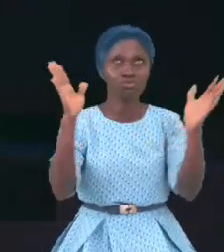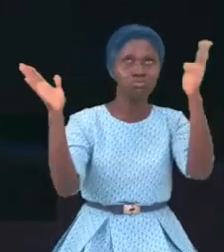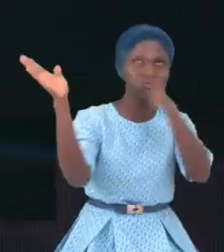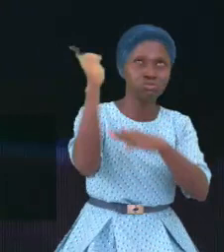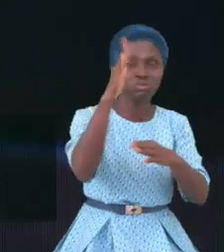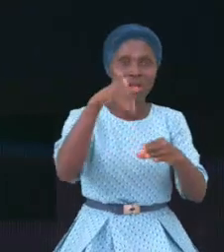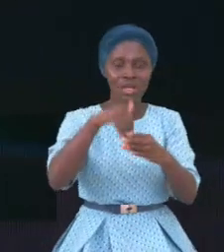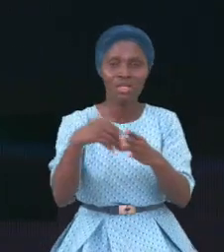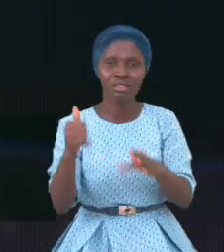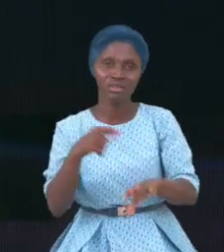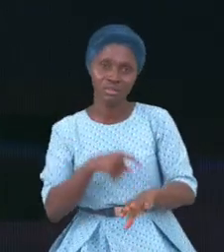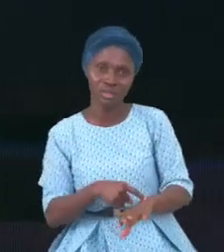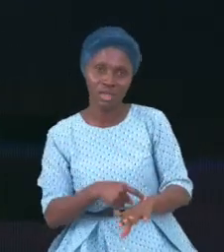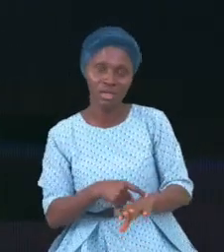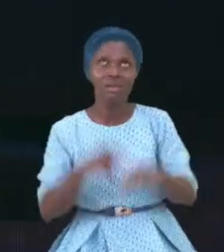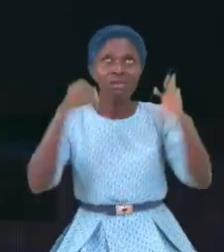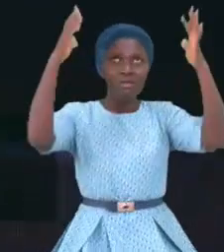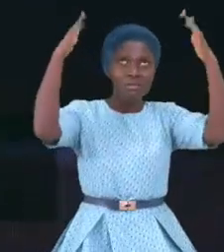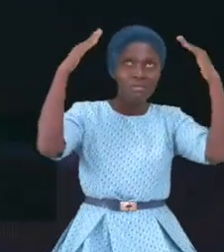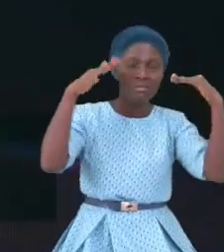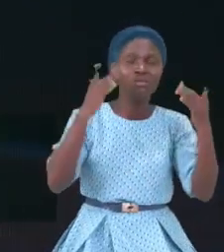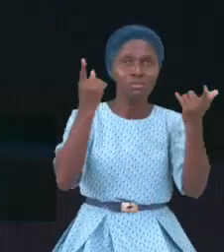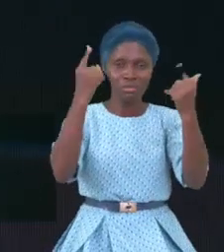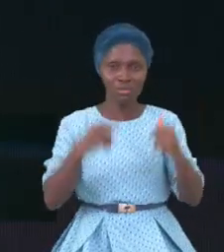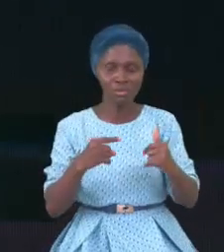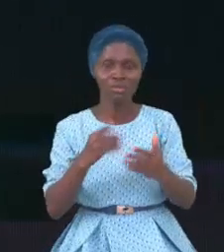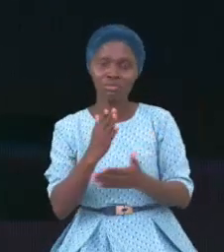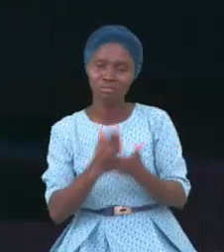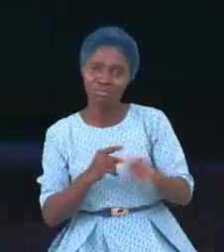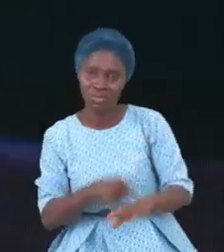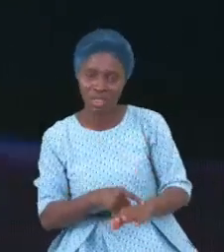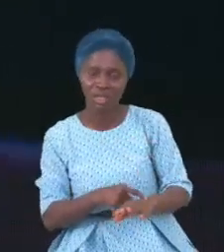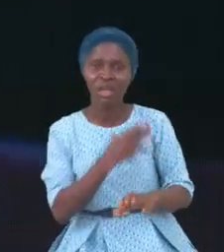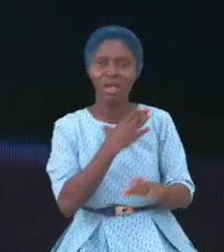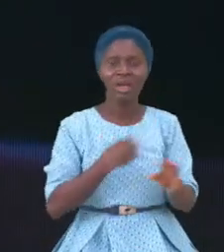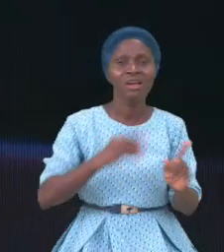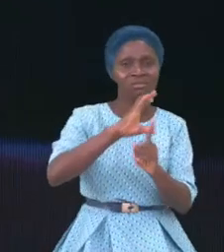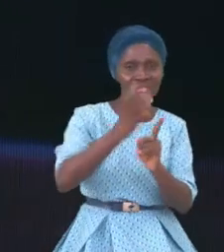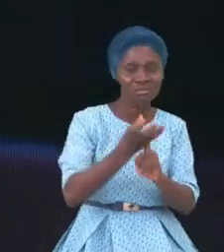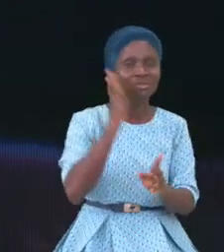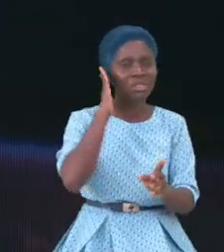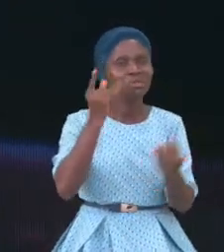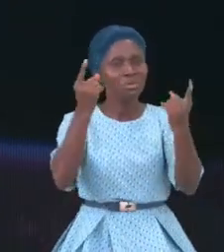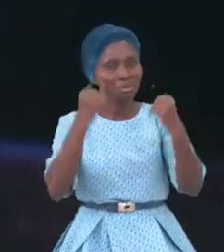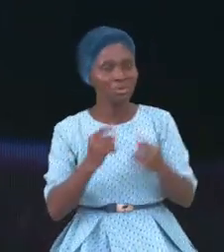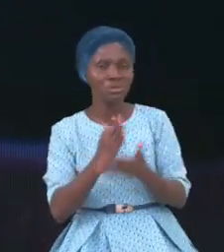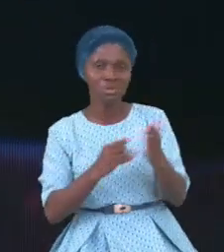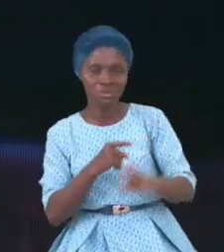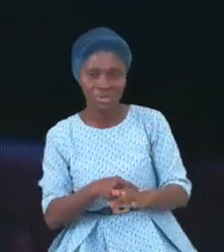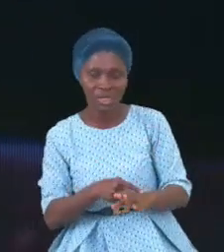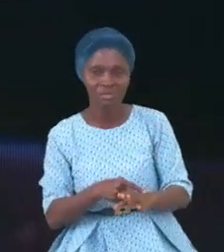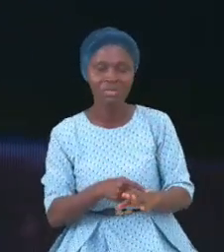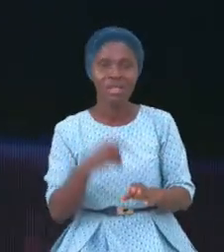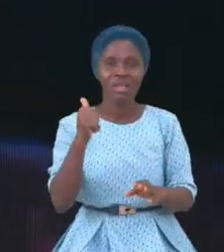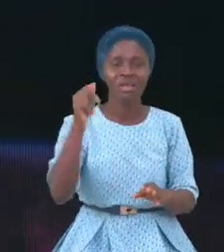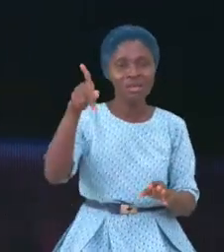will fall a period of time, circumstances will move here and there a period of the time.